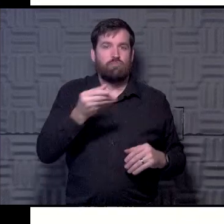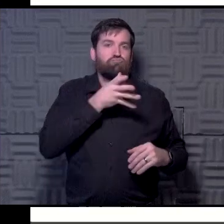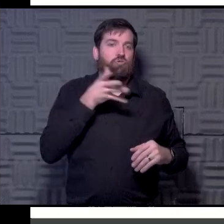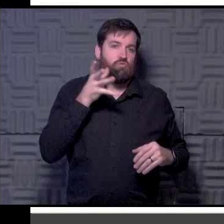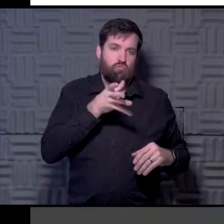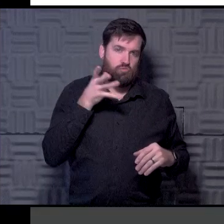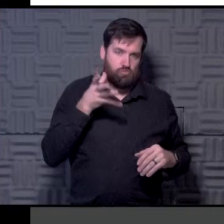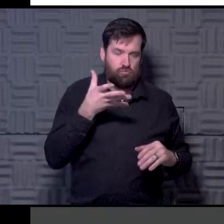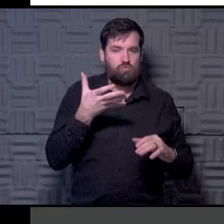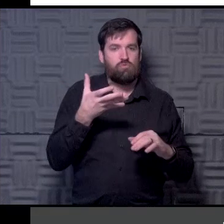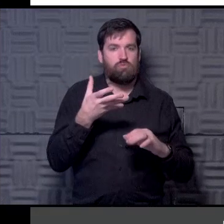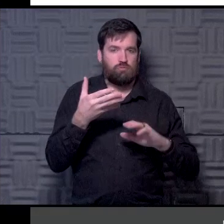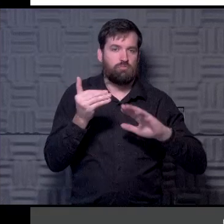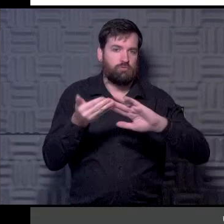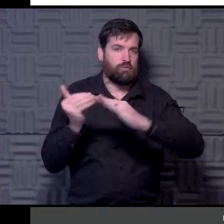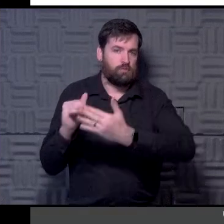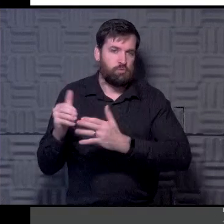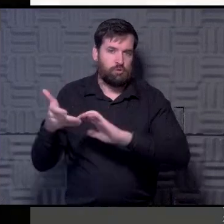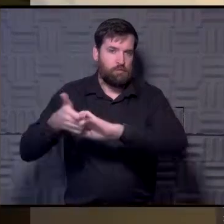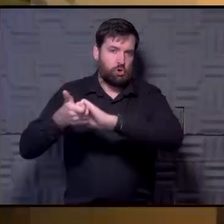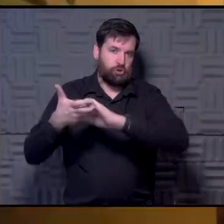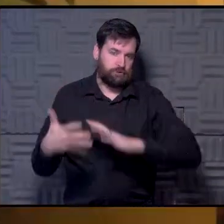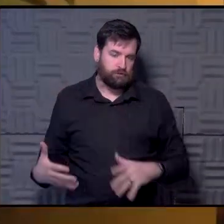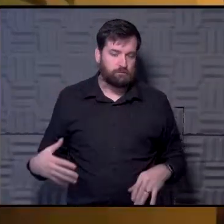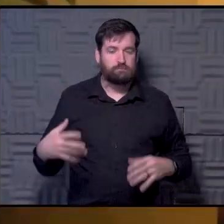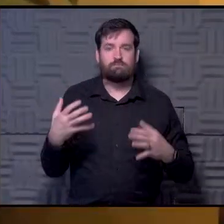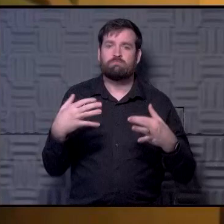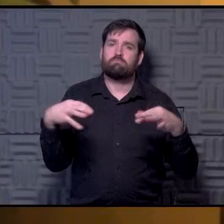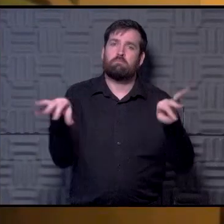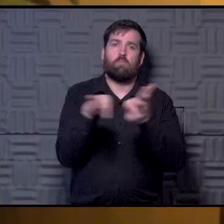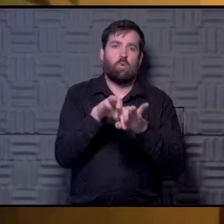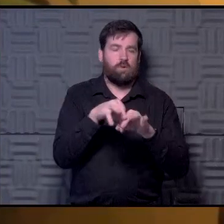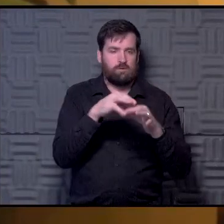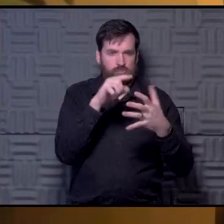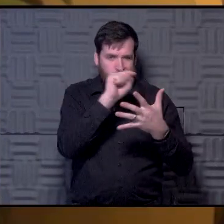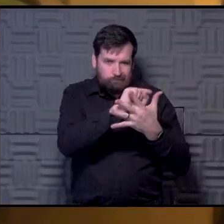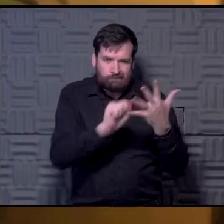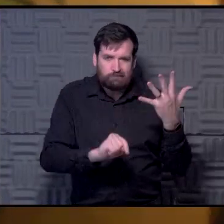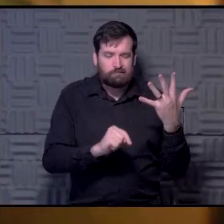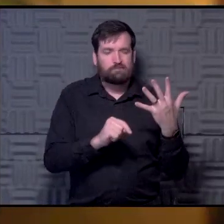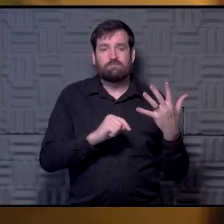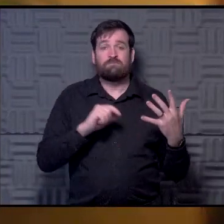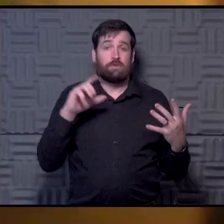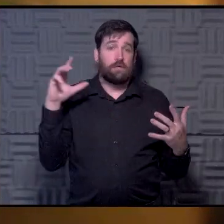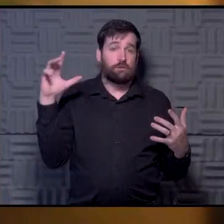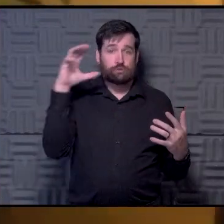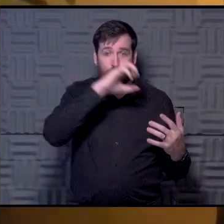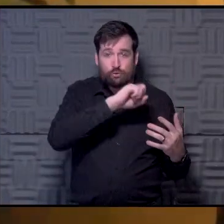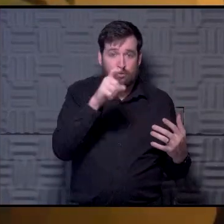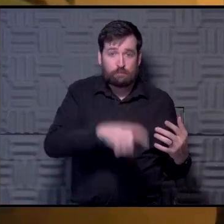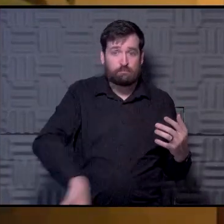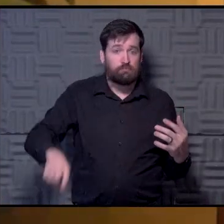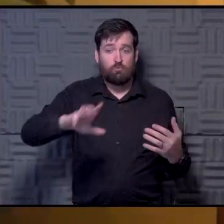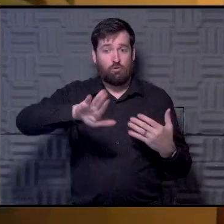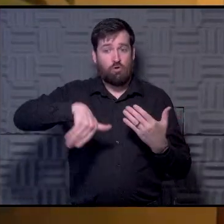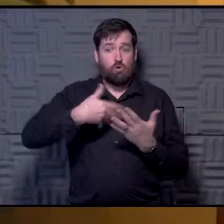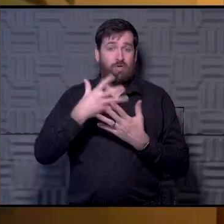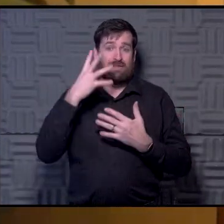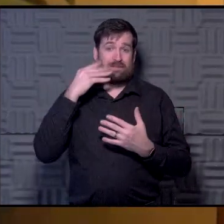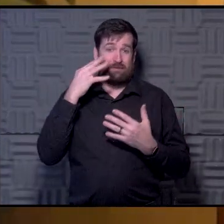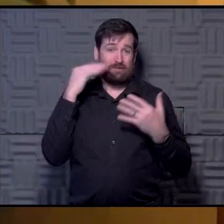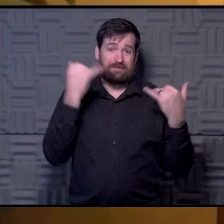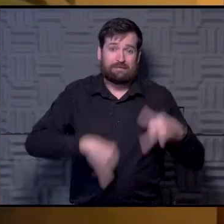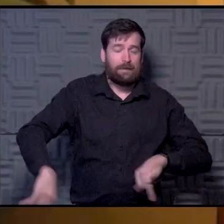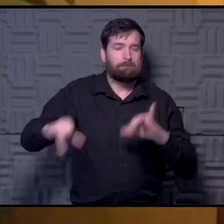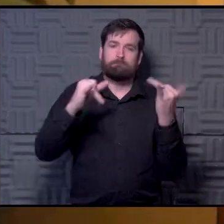community partners. It's important to segment this messaging because we cannot assume that all experiences are the